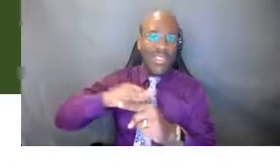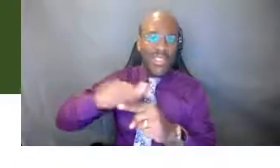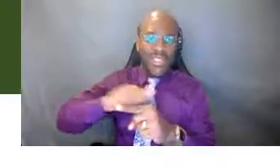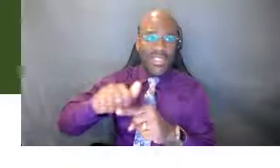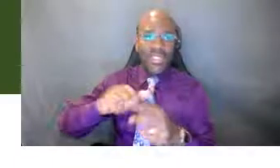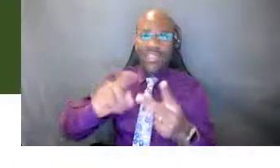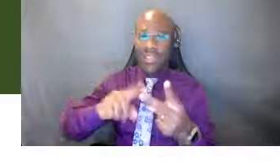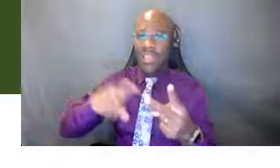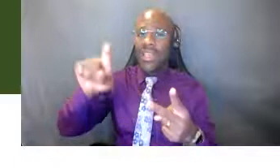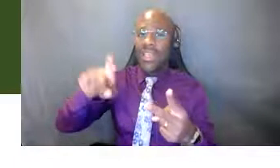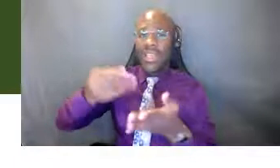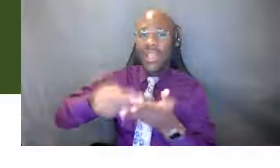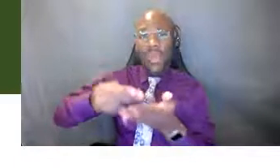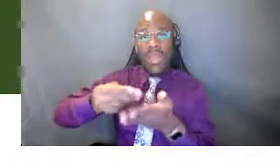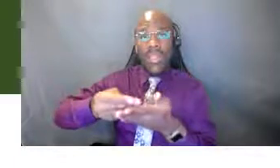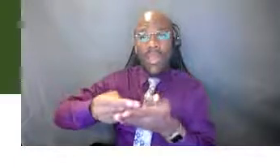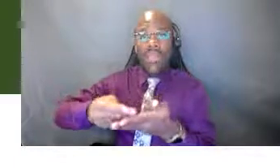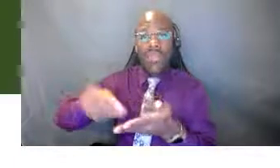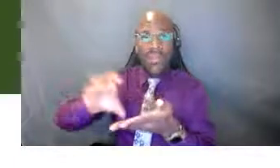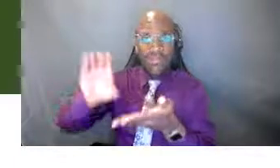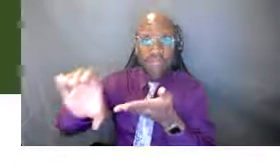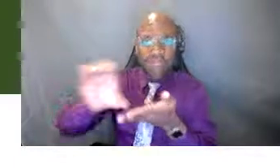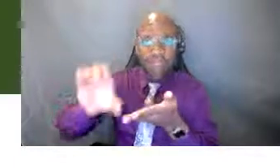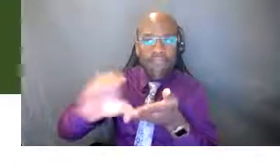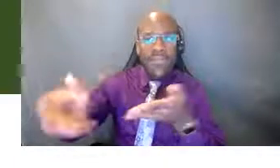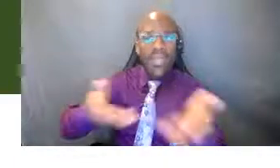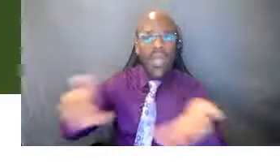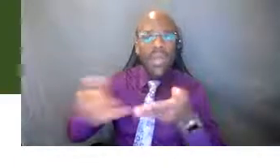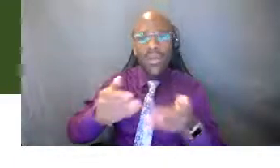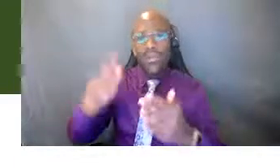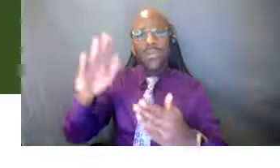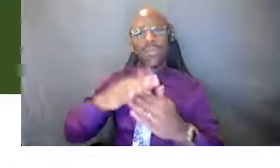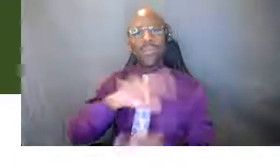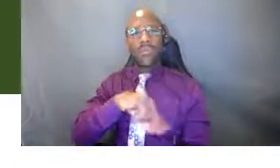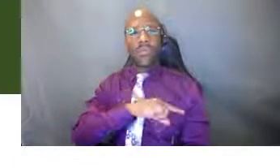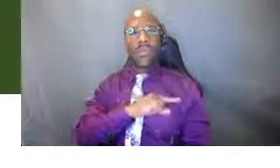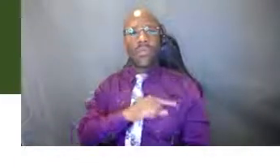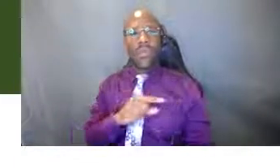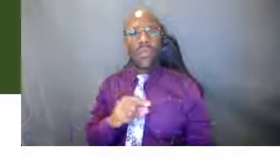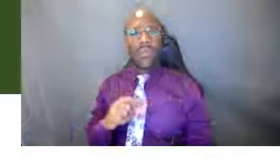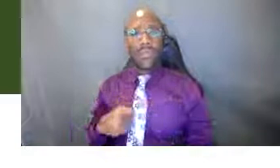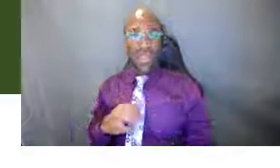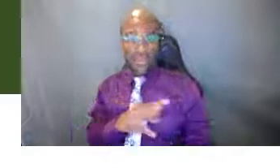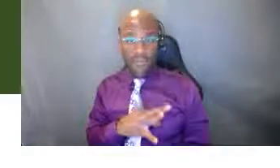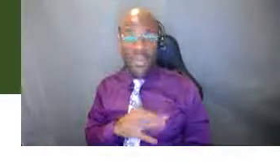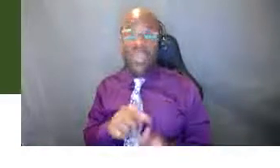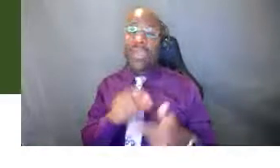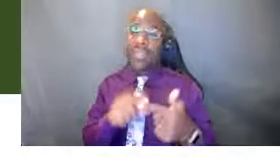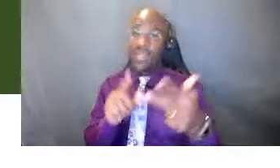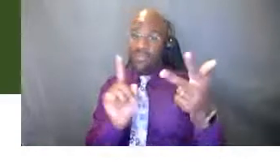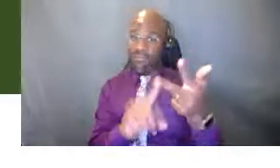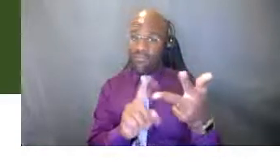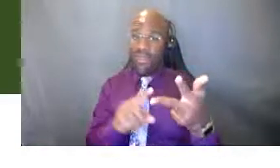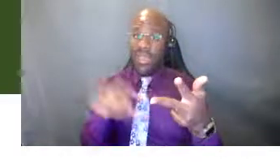hire the most qualified people, and then giving the necessary training to assist people with